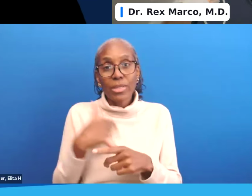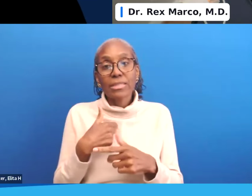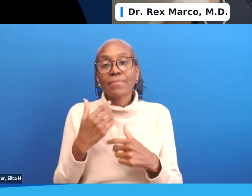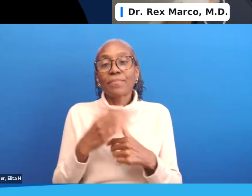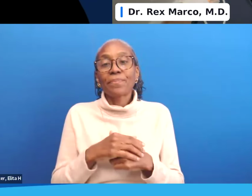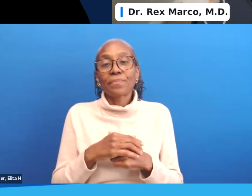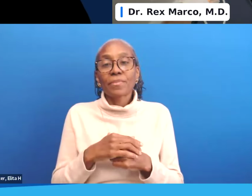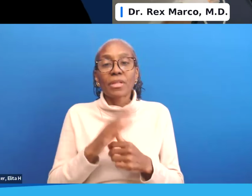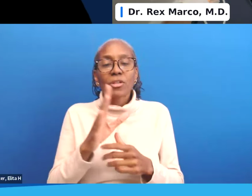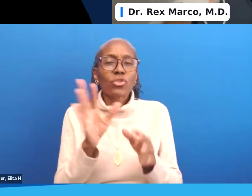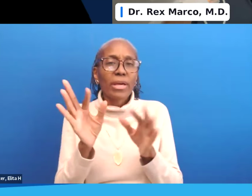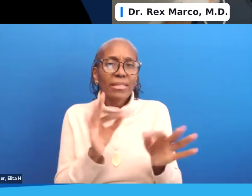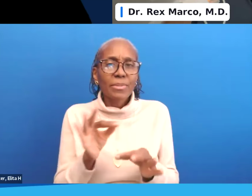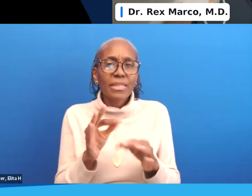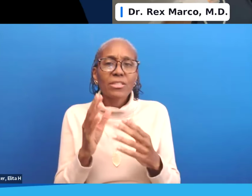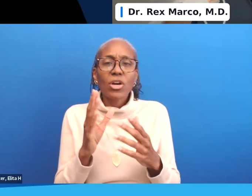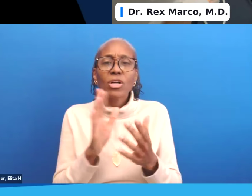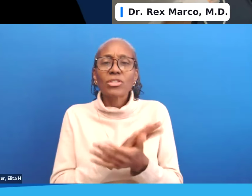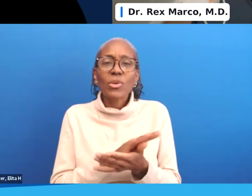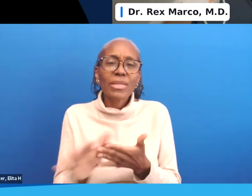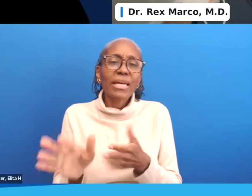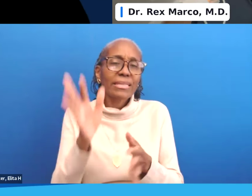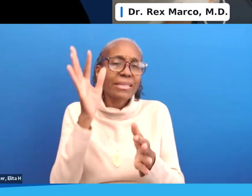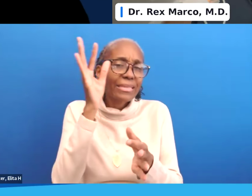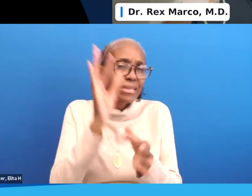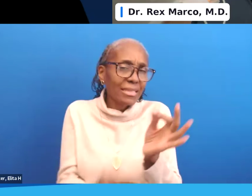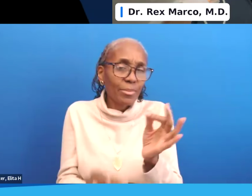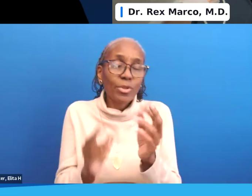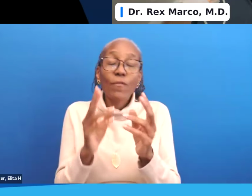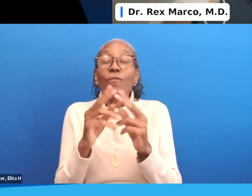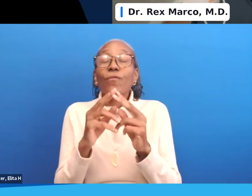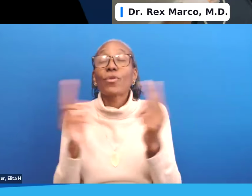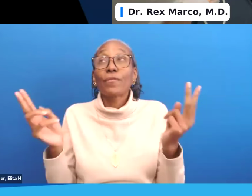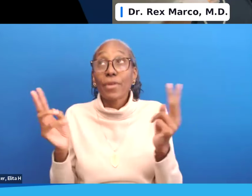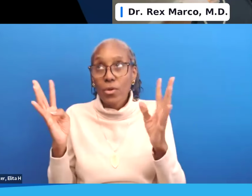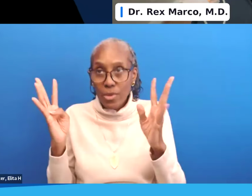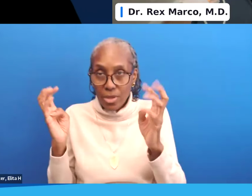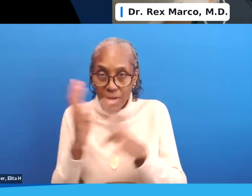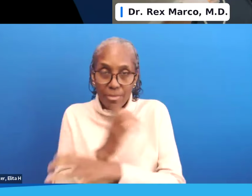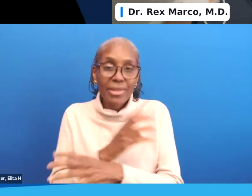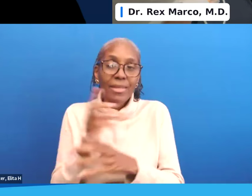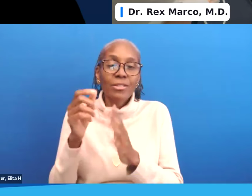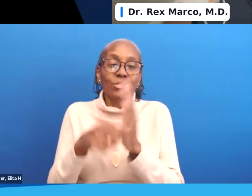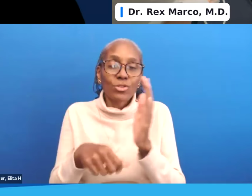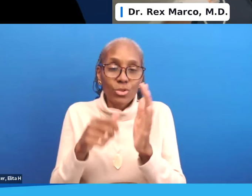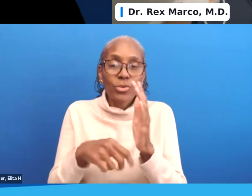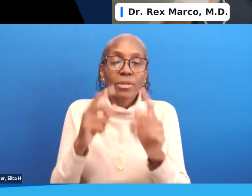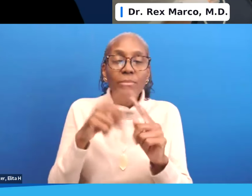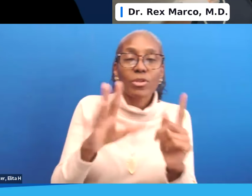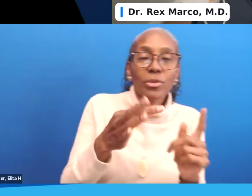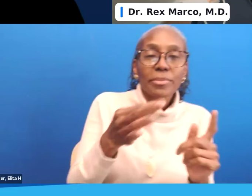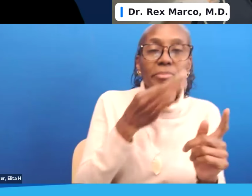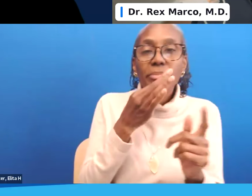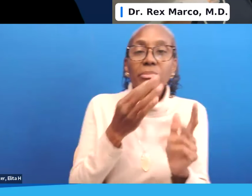your explanations were so nice and simple for such a complicated surgery, but your expertise